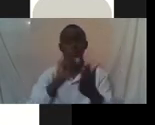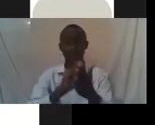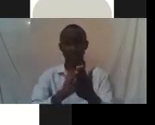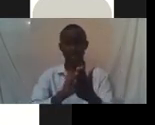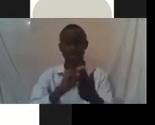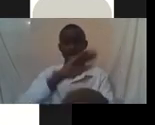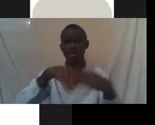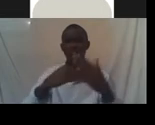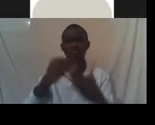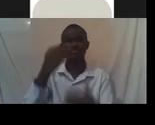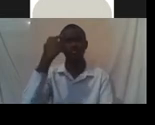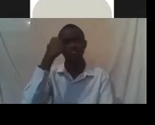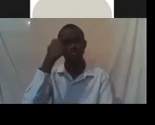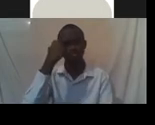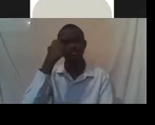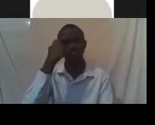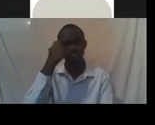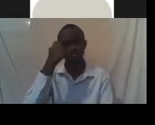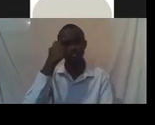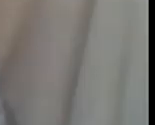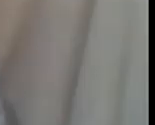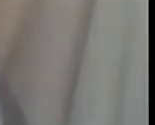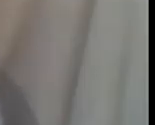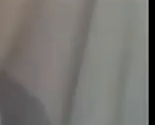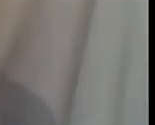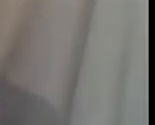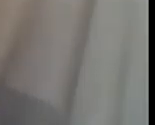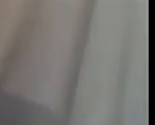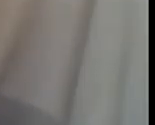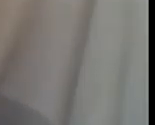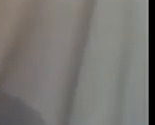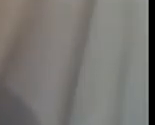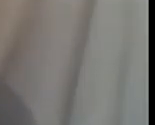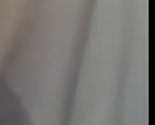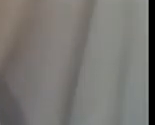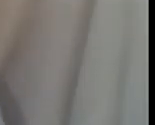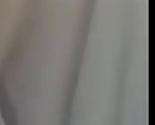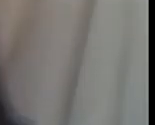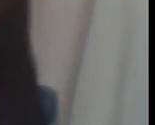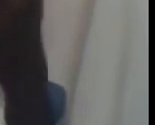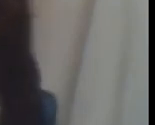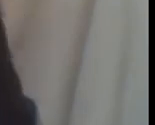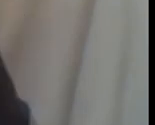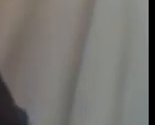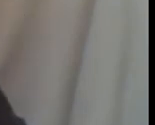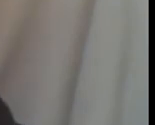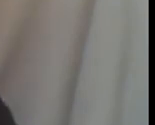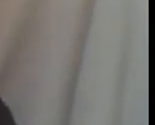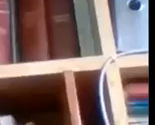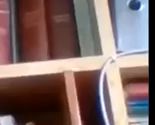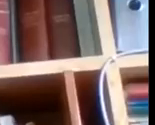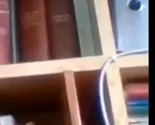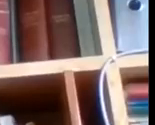consider a structured framework to take further input so